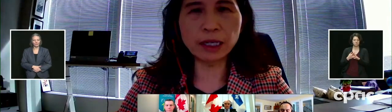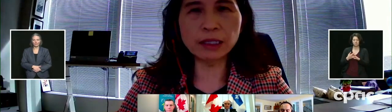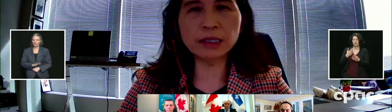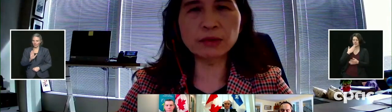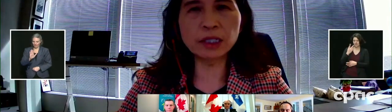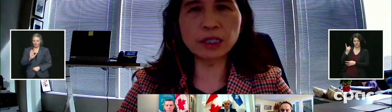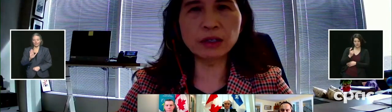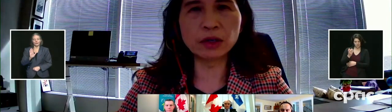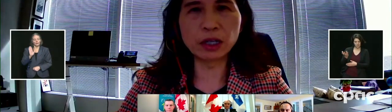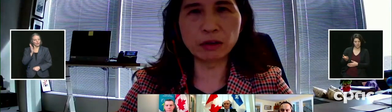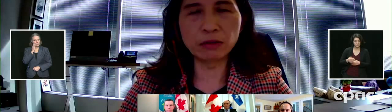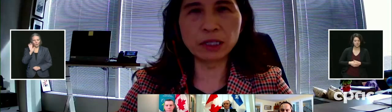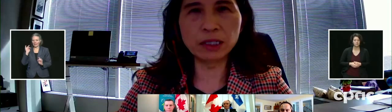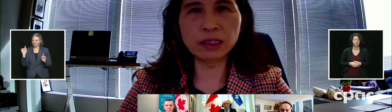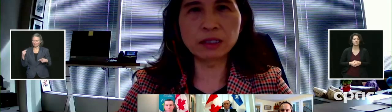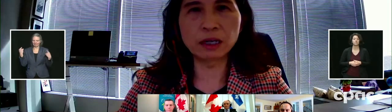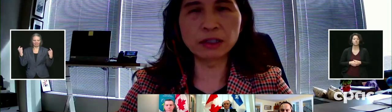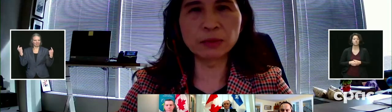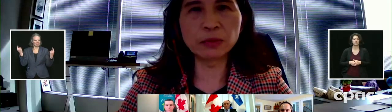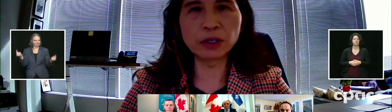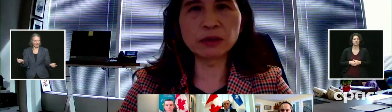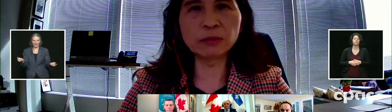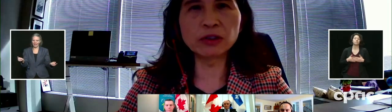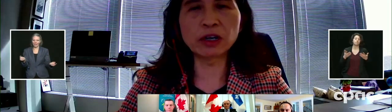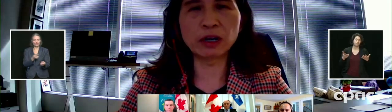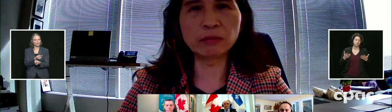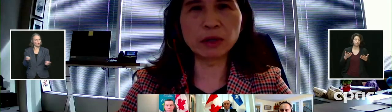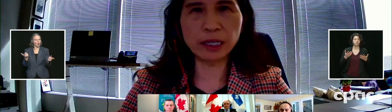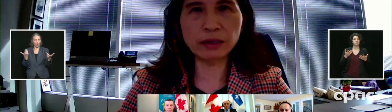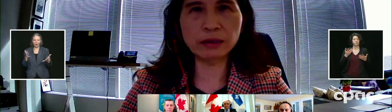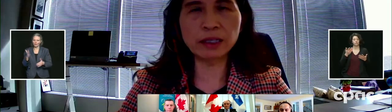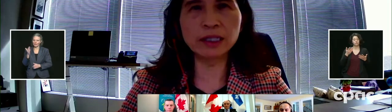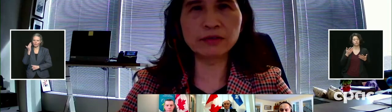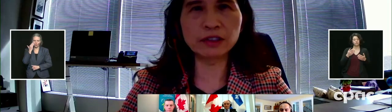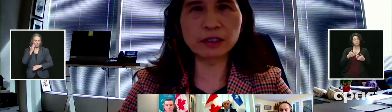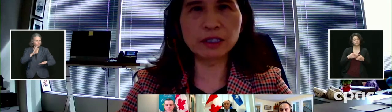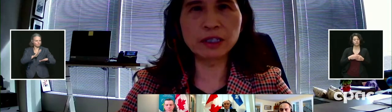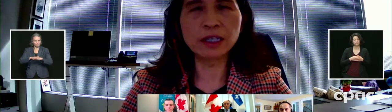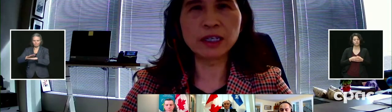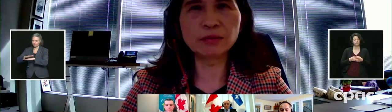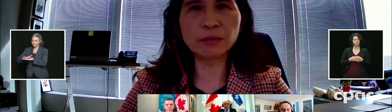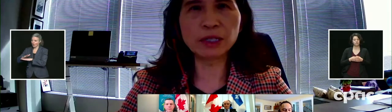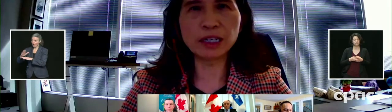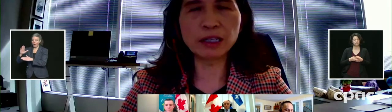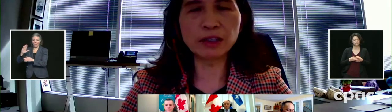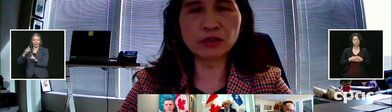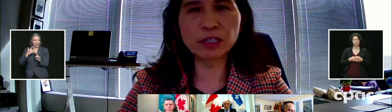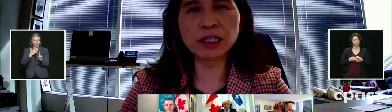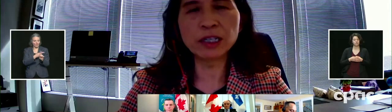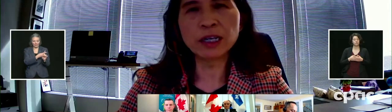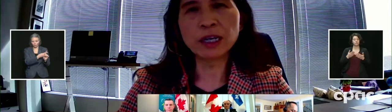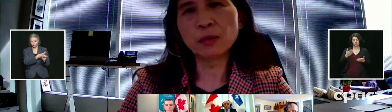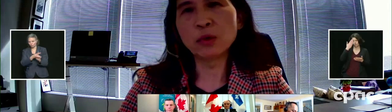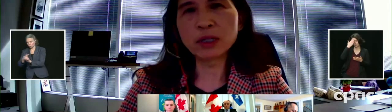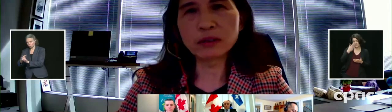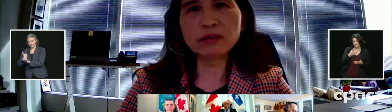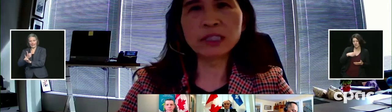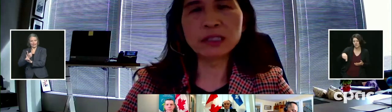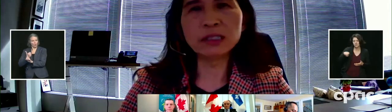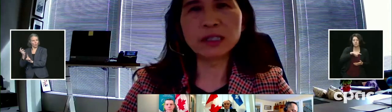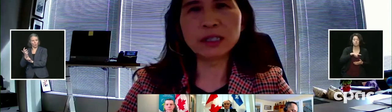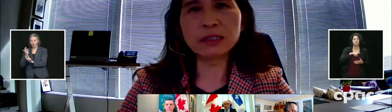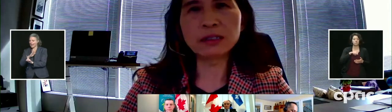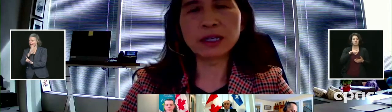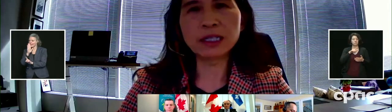outset, as we all know, this is going to be one of the most complex endeavors in public health history. And one of the